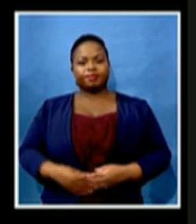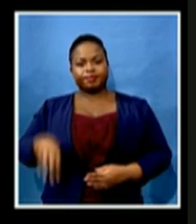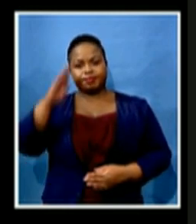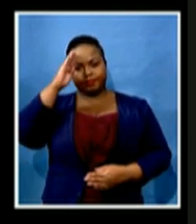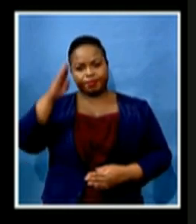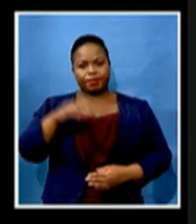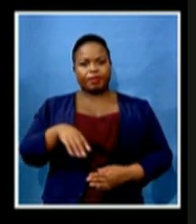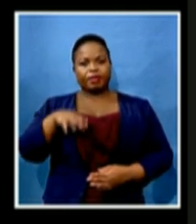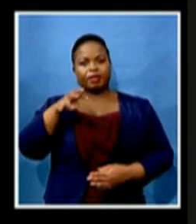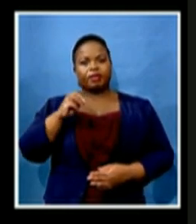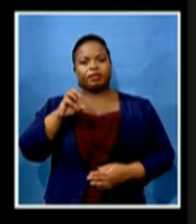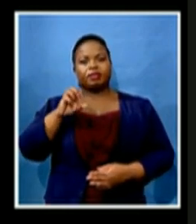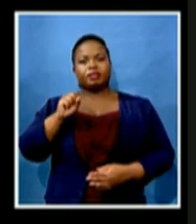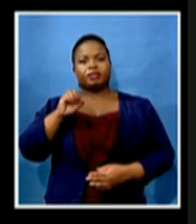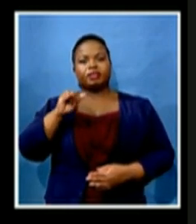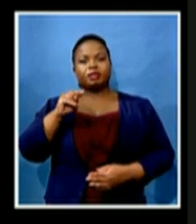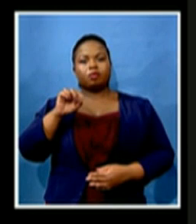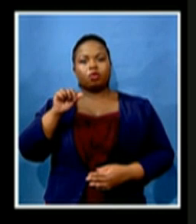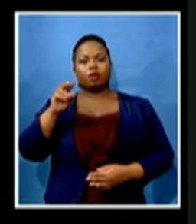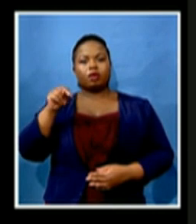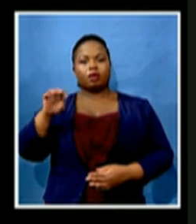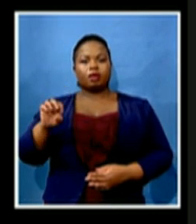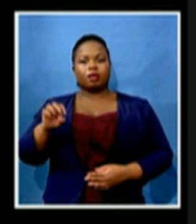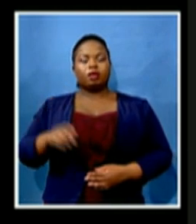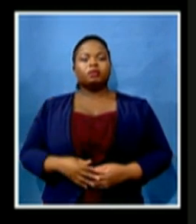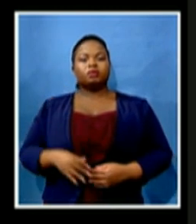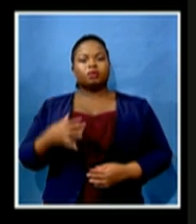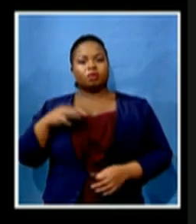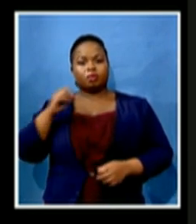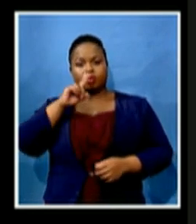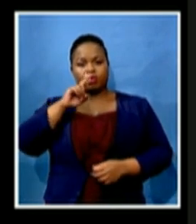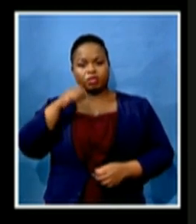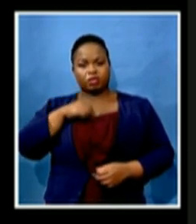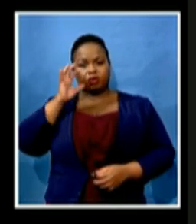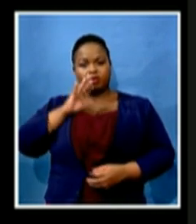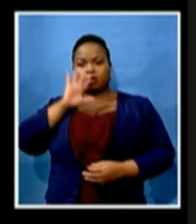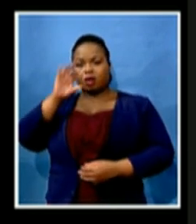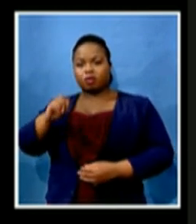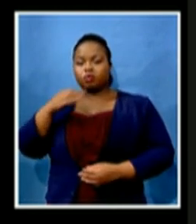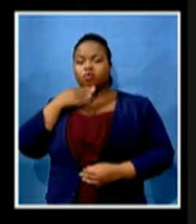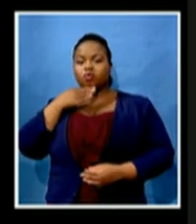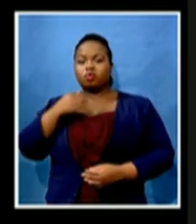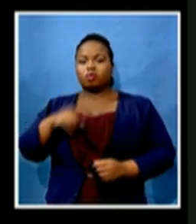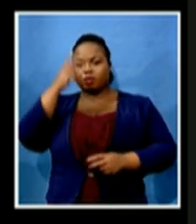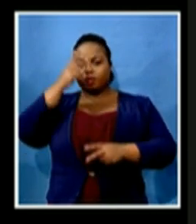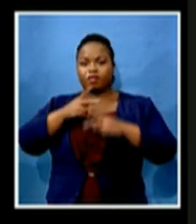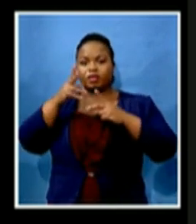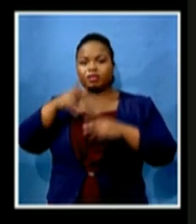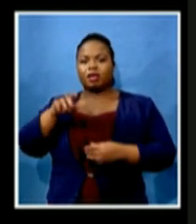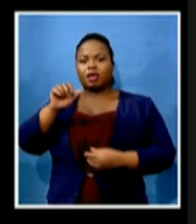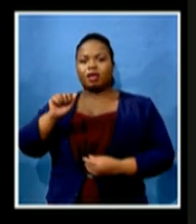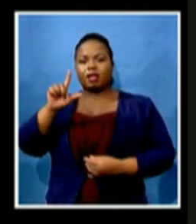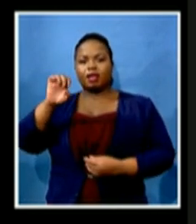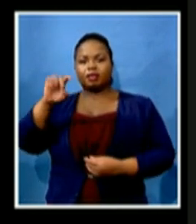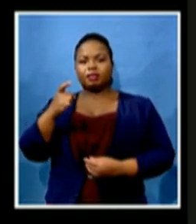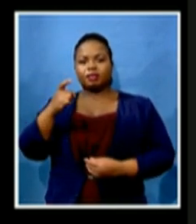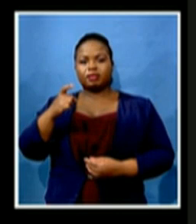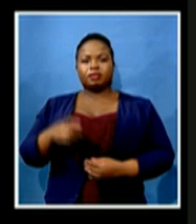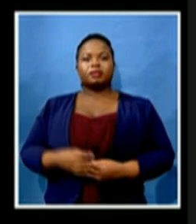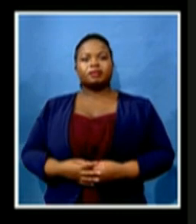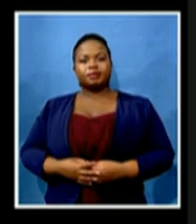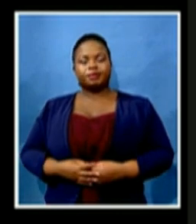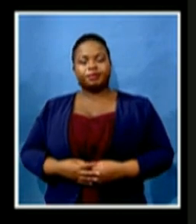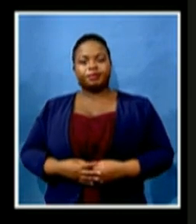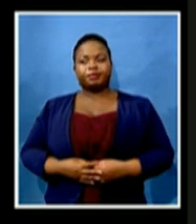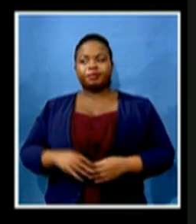My questions are directed to Professor Alex van der Heeven. Just based on the model, I'm very interested in it.